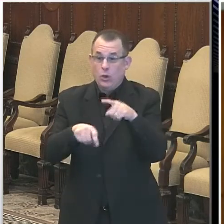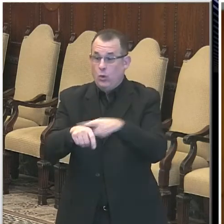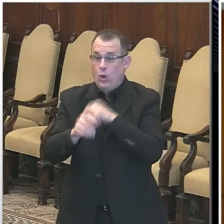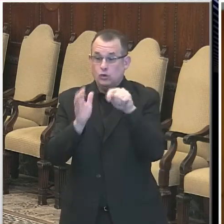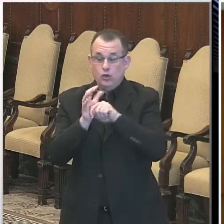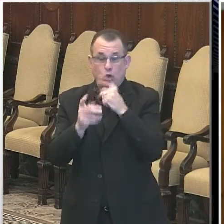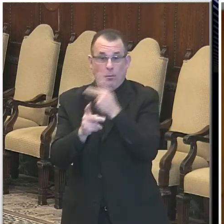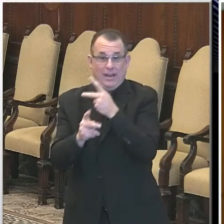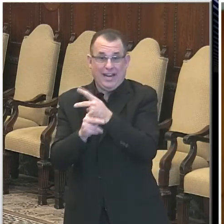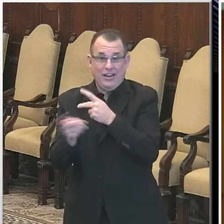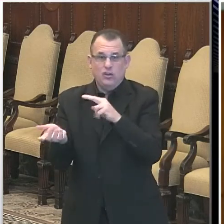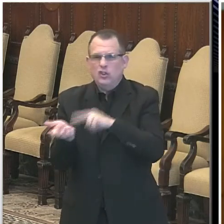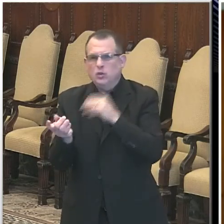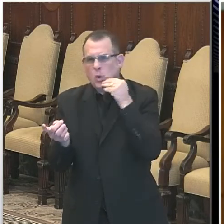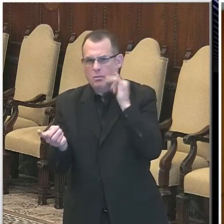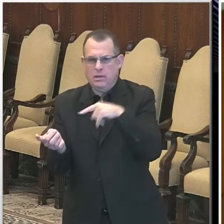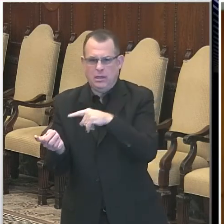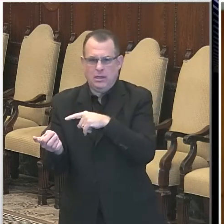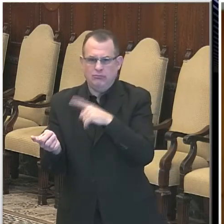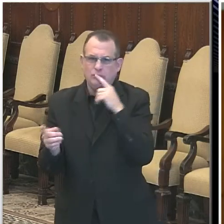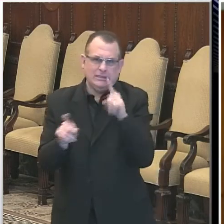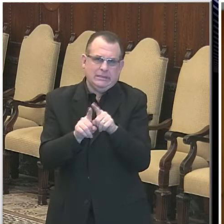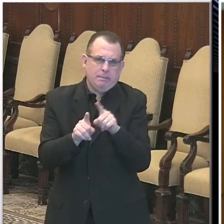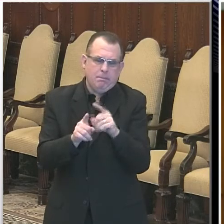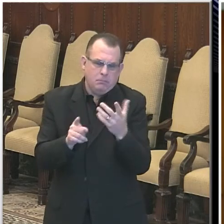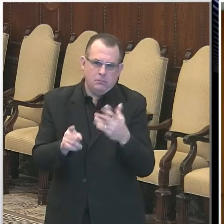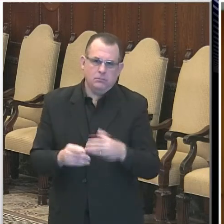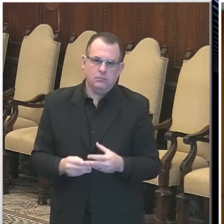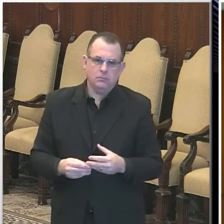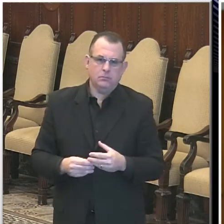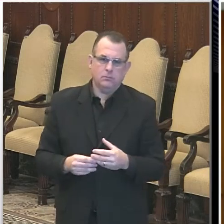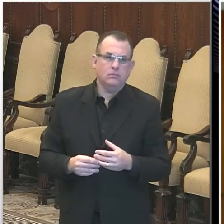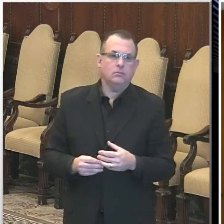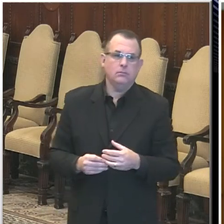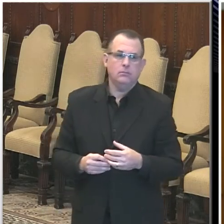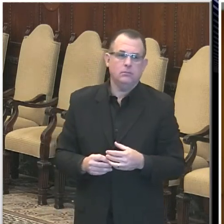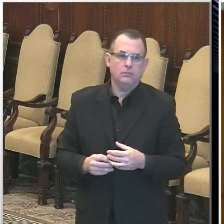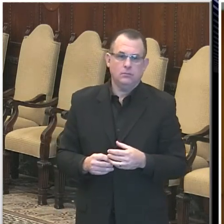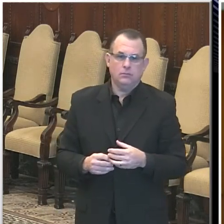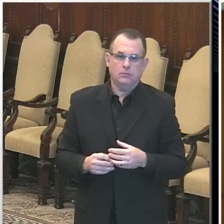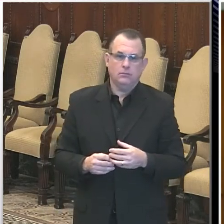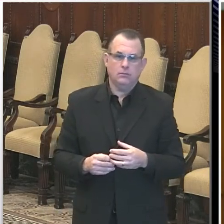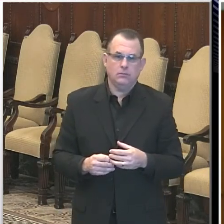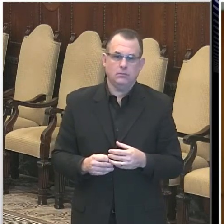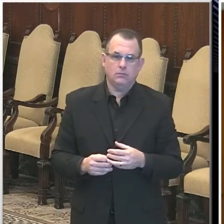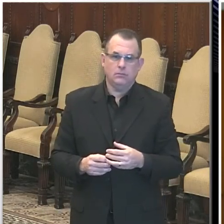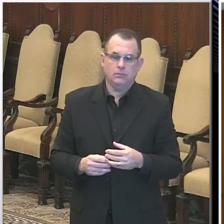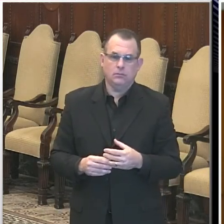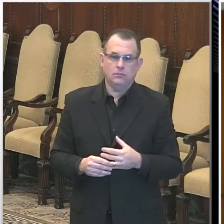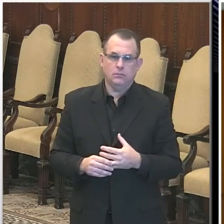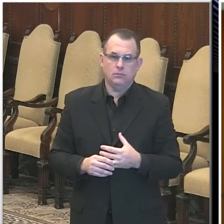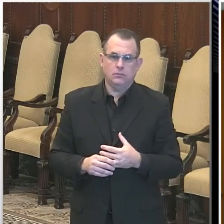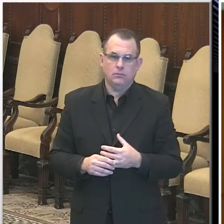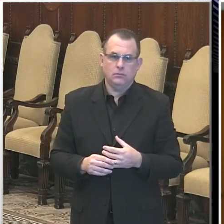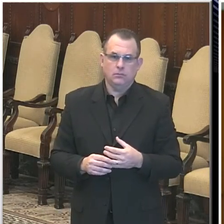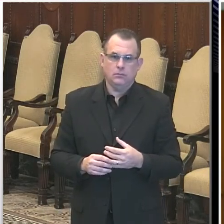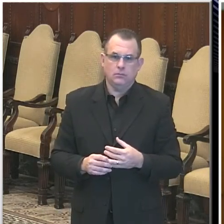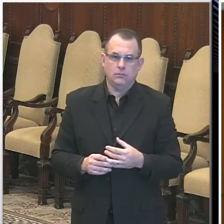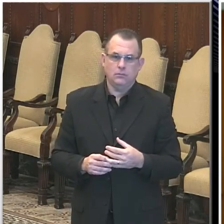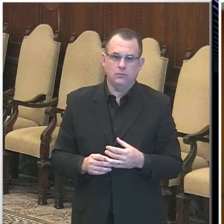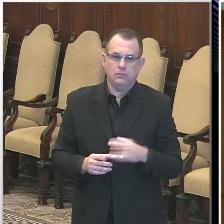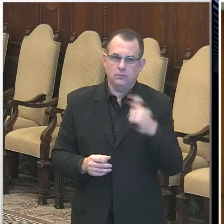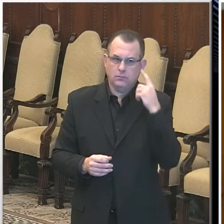nursing home, but long-term care facilities is probably more accurate. And I don't have a number for you right now about how many of those facilities have at least one case.